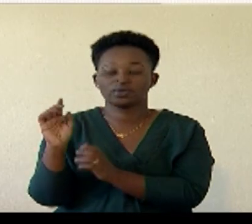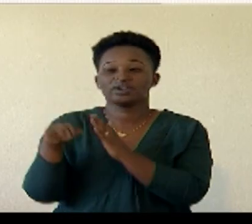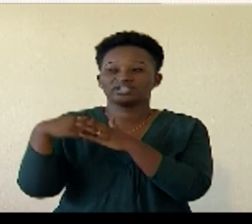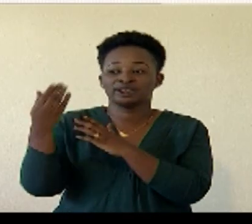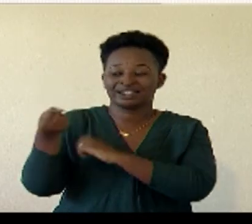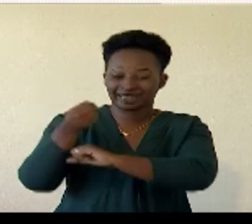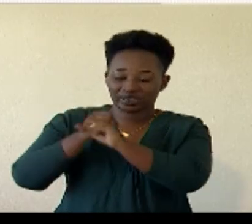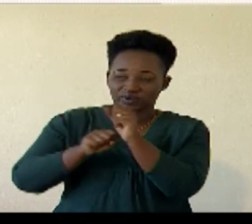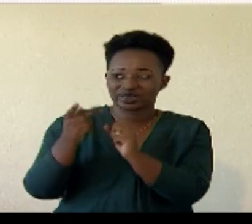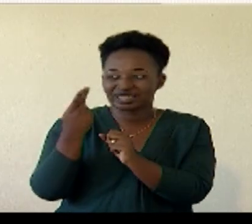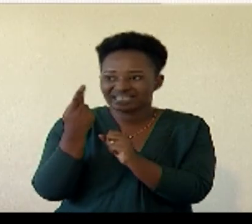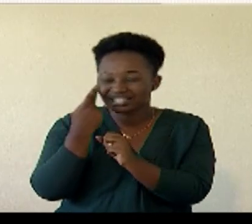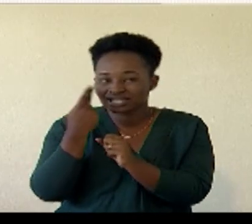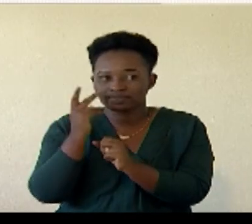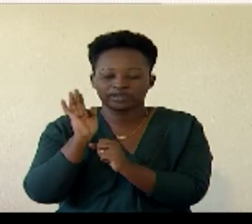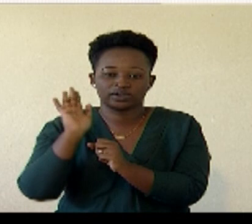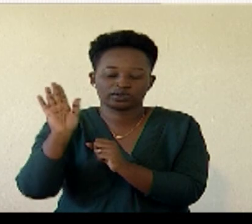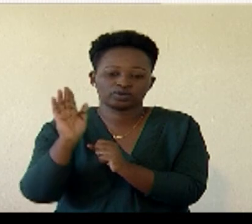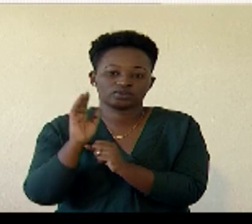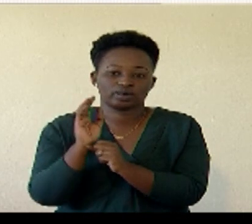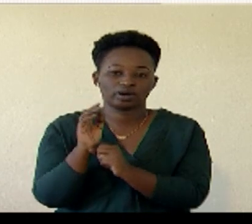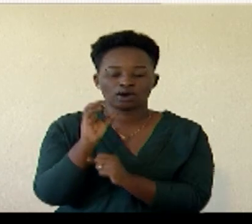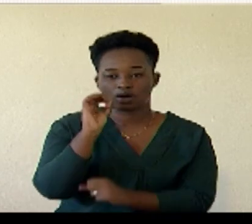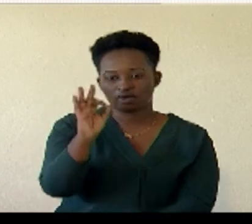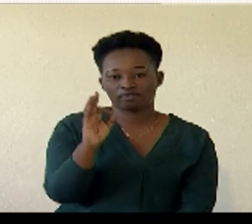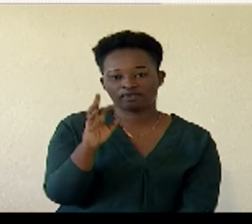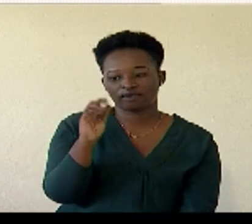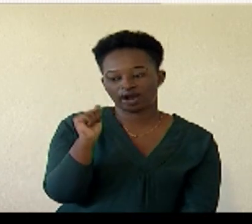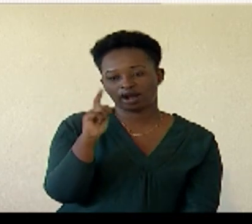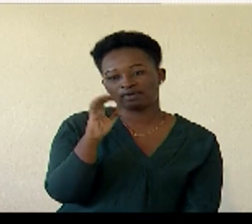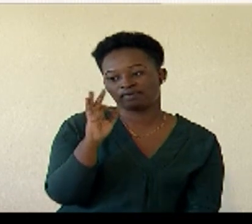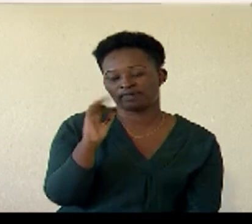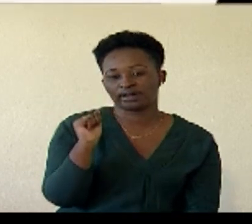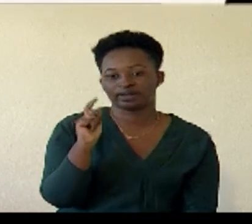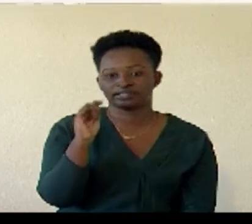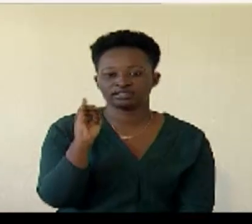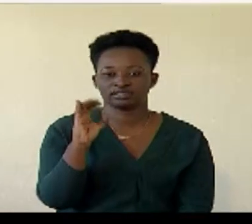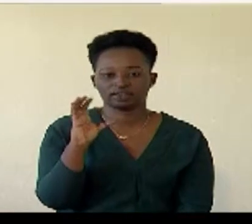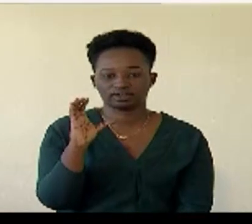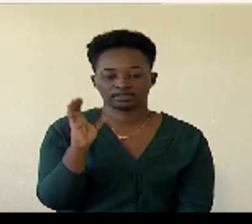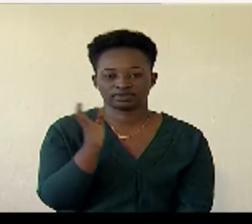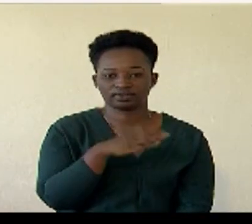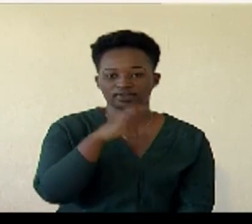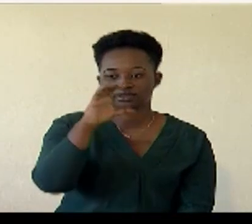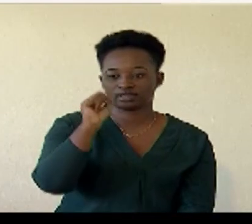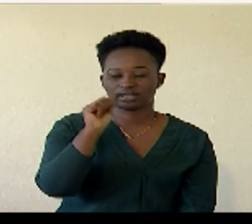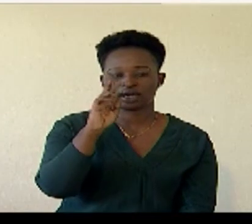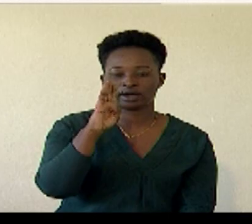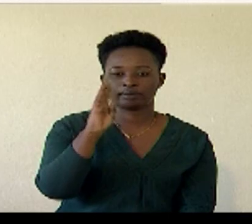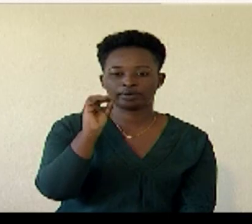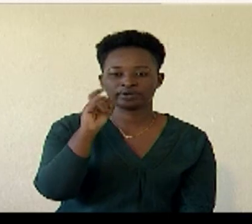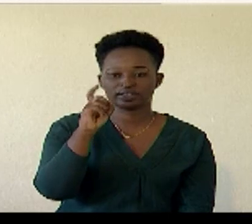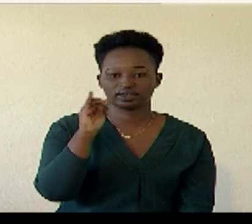are similar to those ones of aliphatic carboxylic acids. So acid